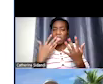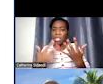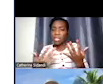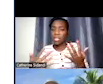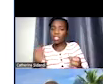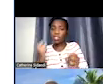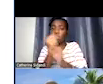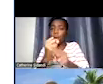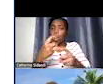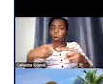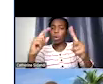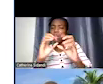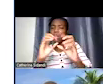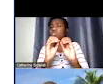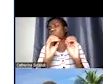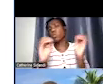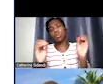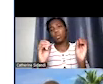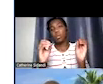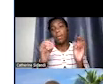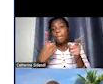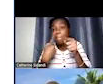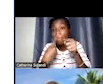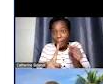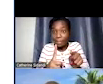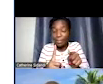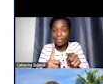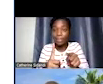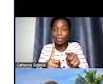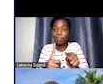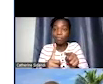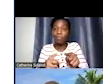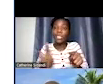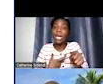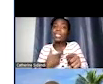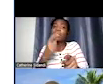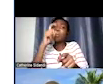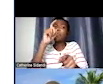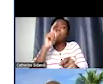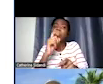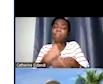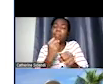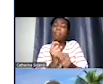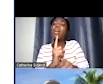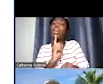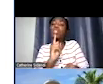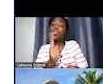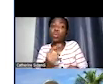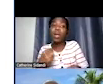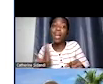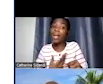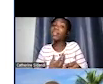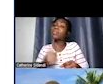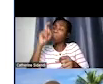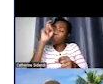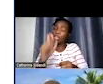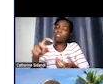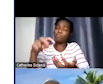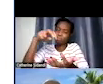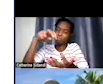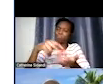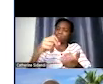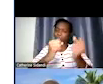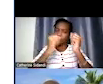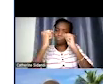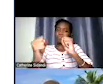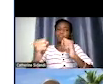direction, but we need to make sure that we take up the pieces and we move on. I would like to